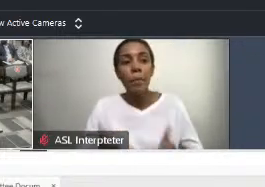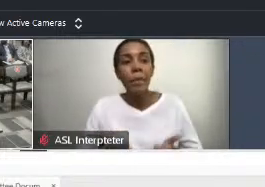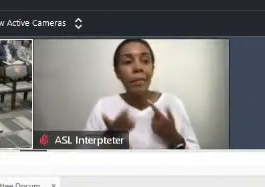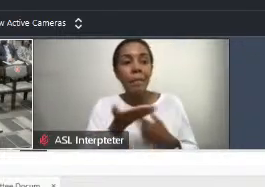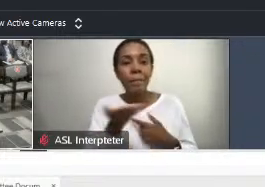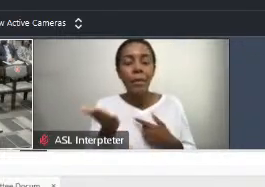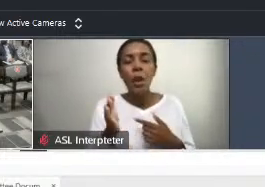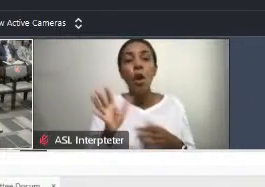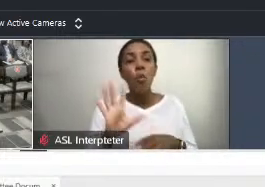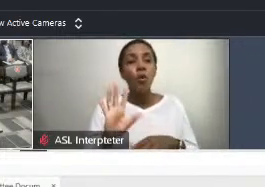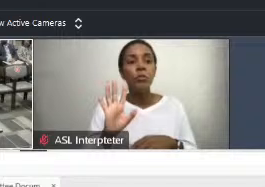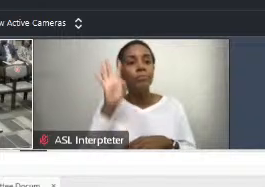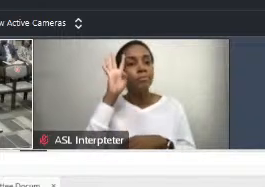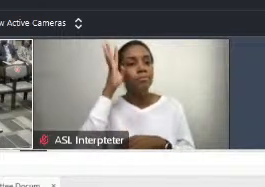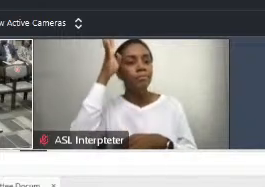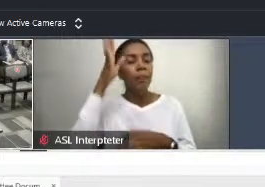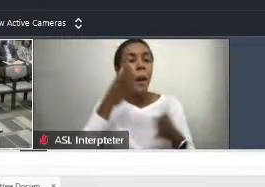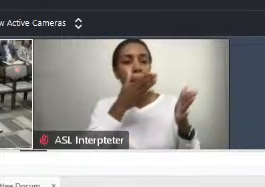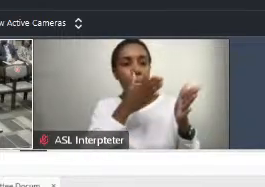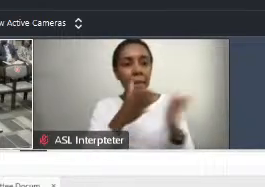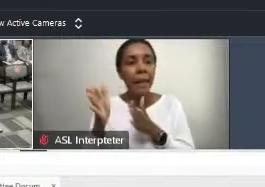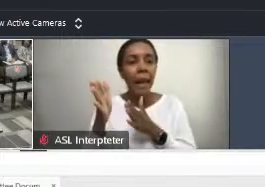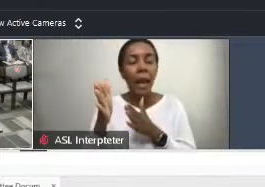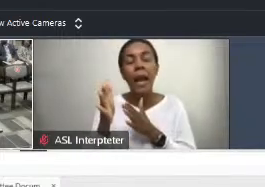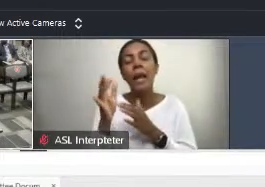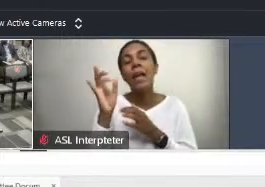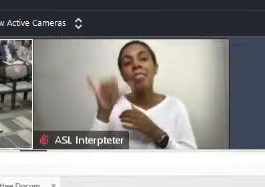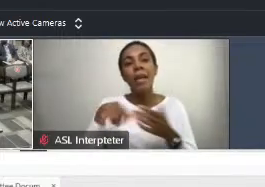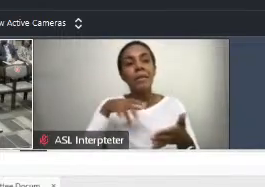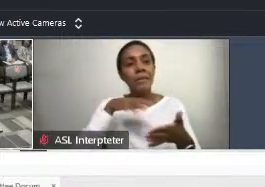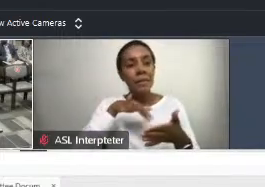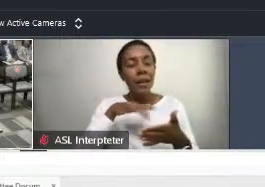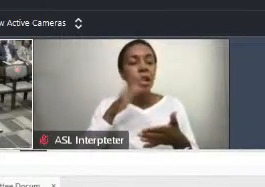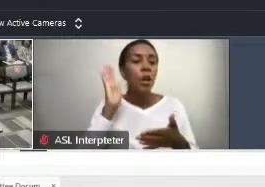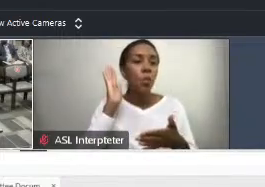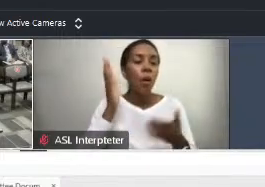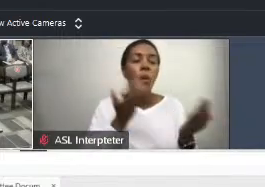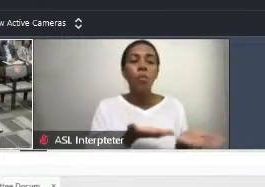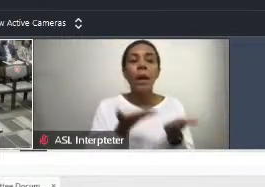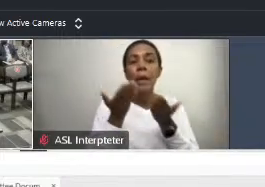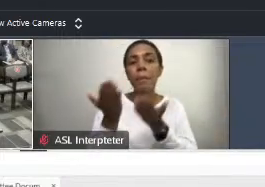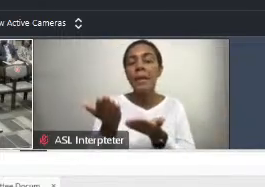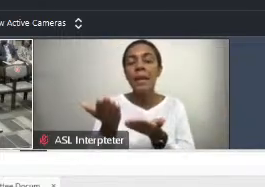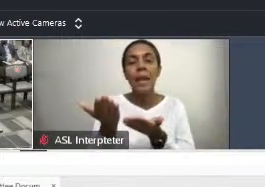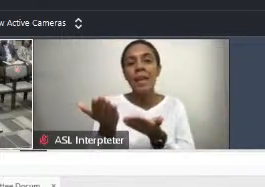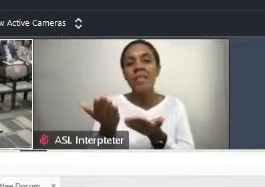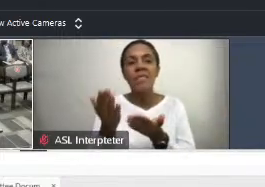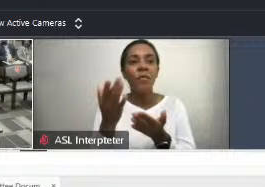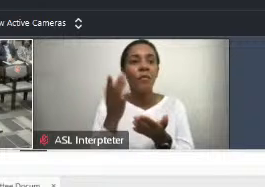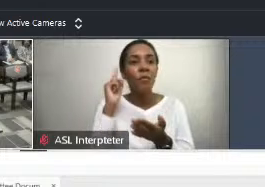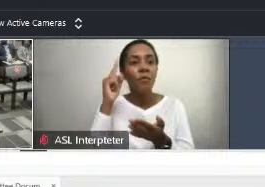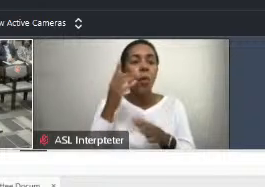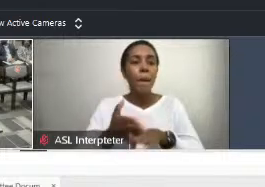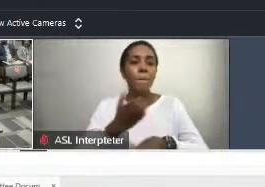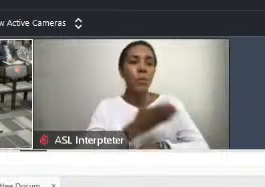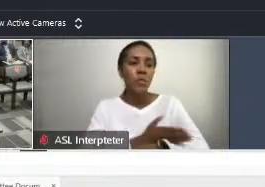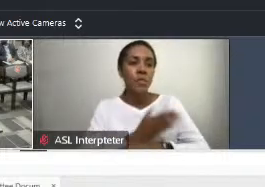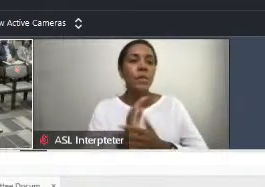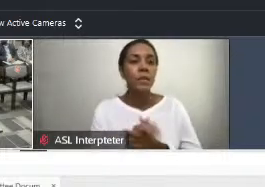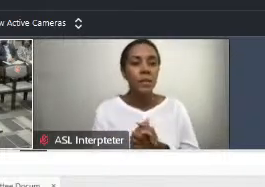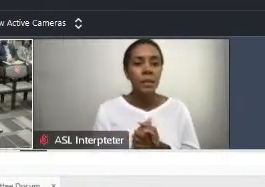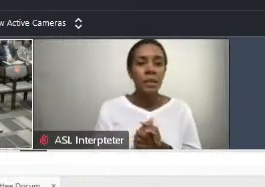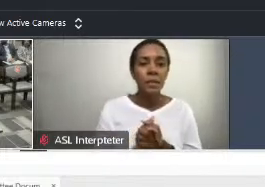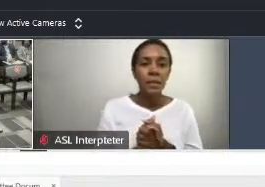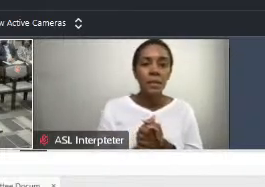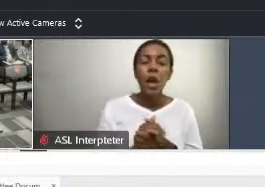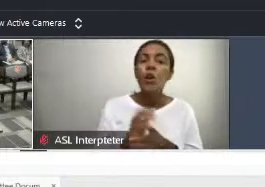in terms of what the study will eventually recommend as part of the improvements. Obviously, you're